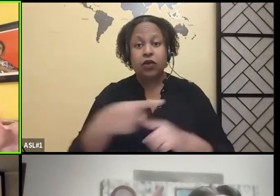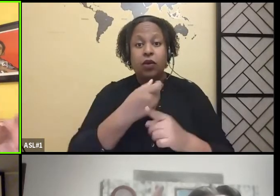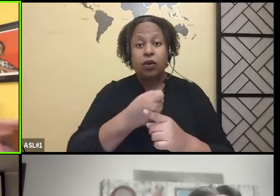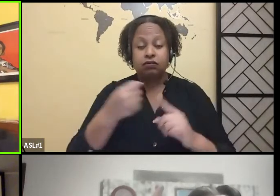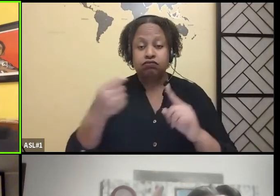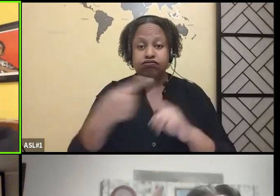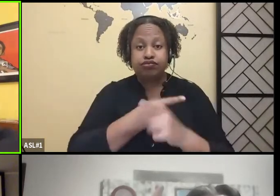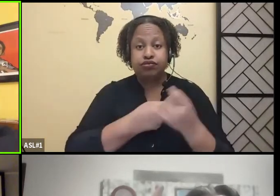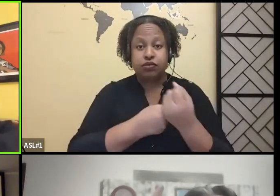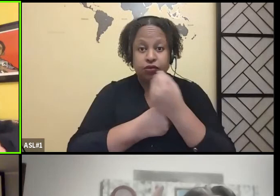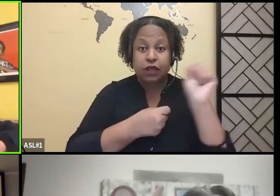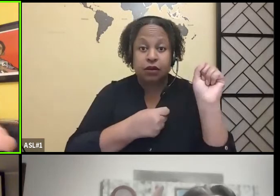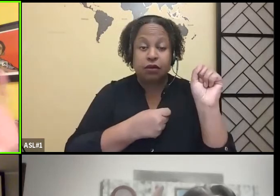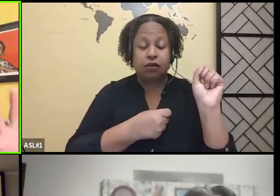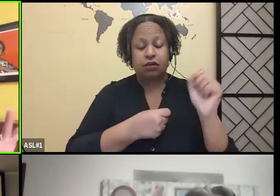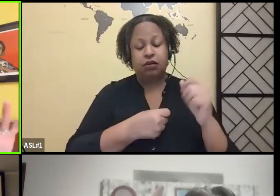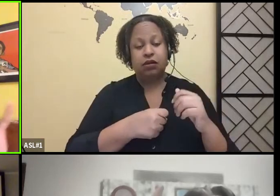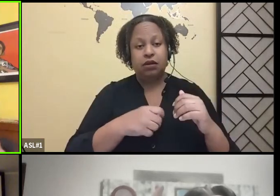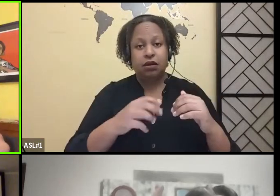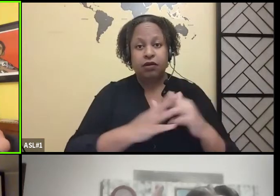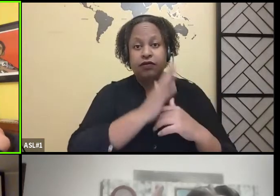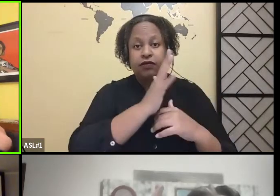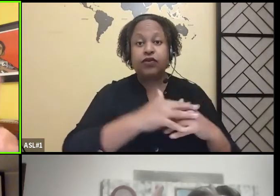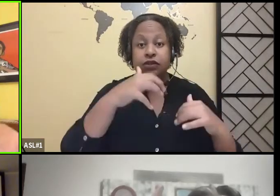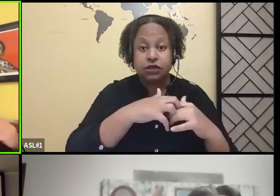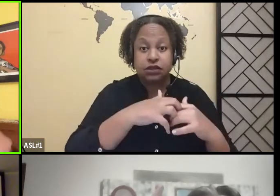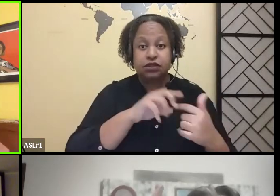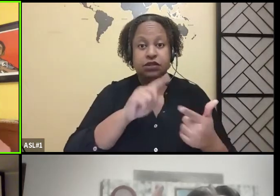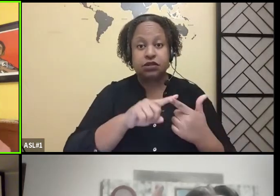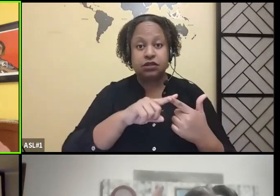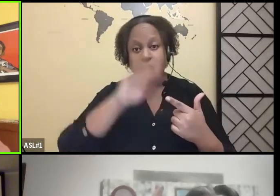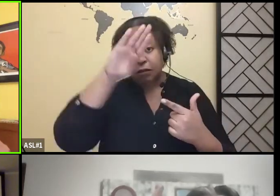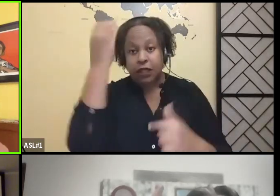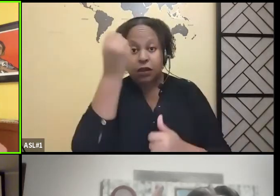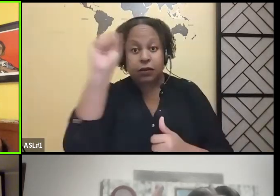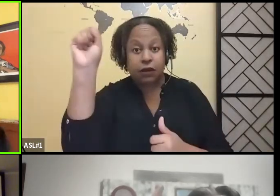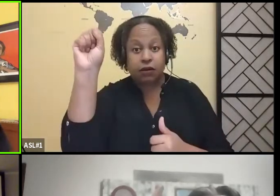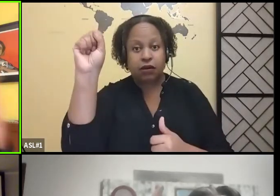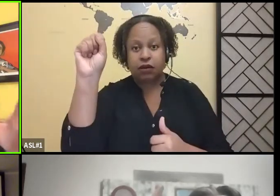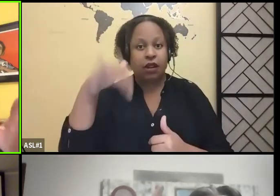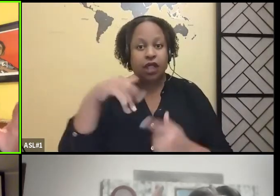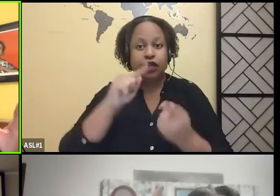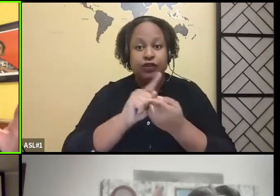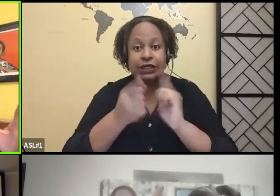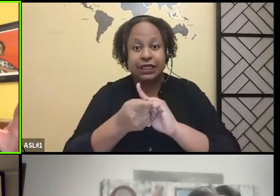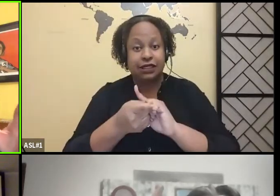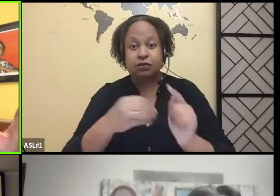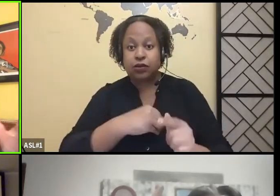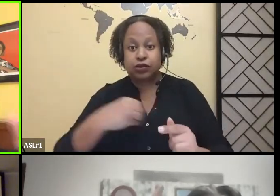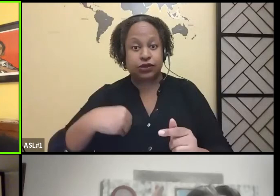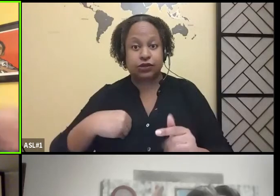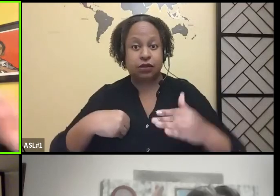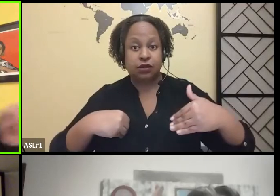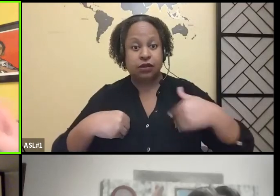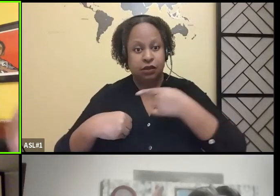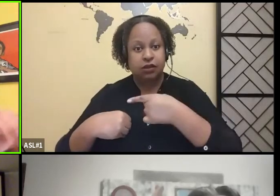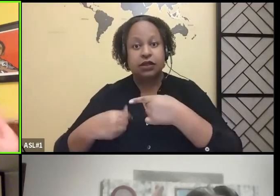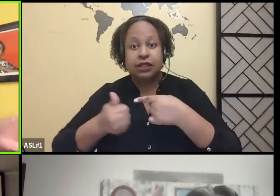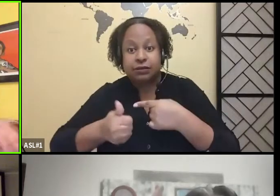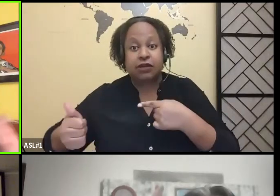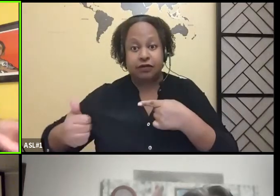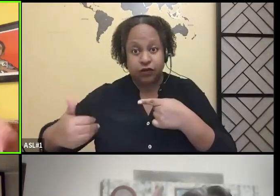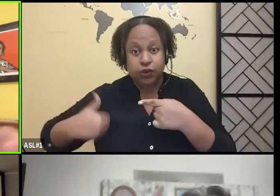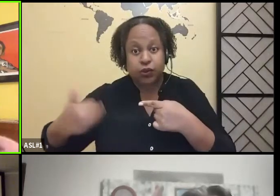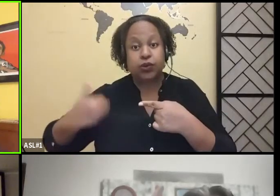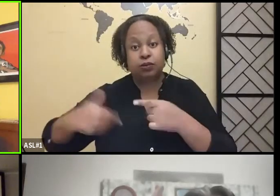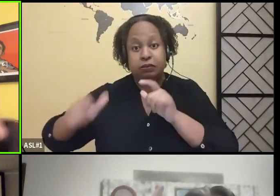among First Nations or Black radical tradition have been translated into Portuguese. These kids would do the